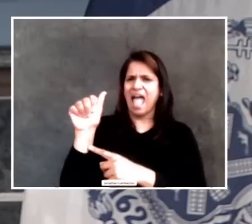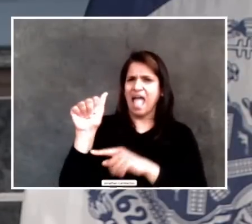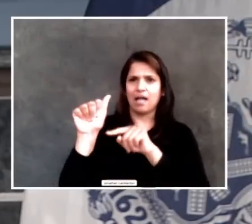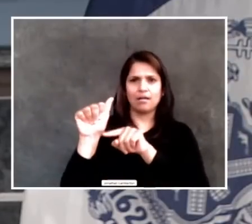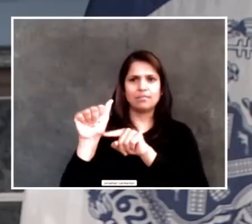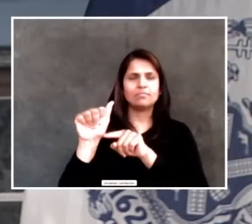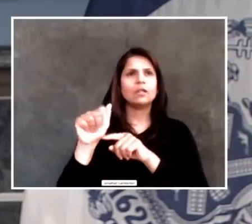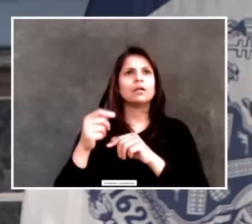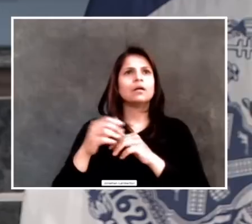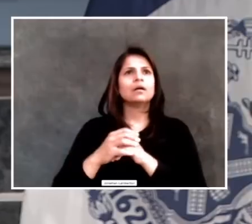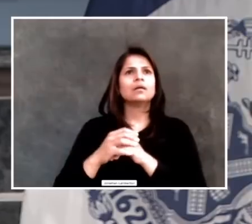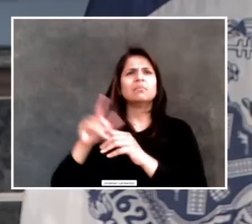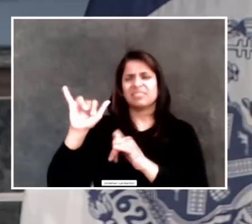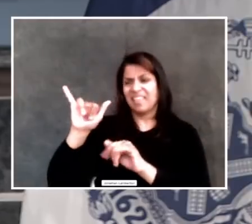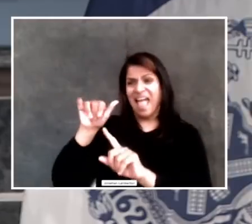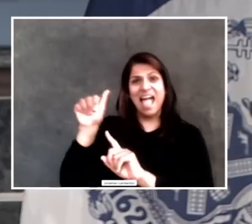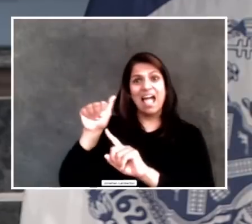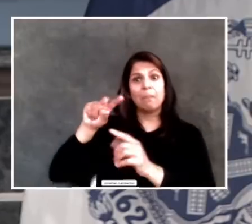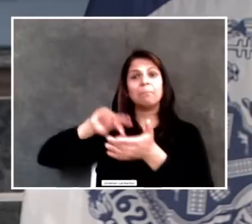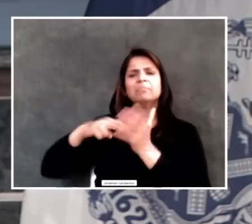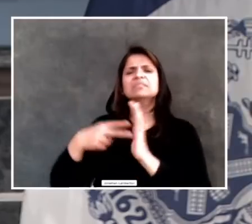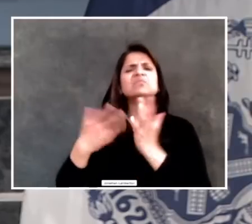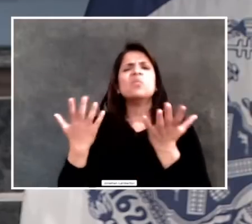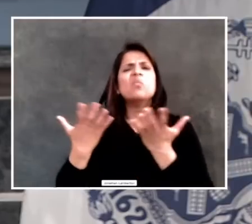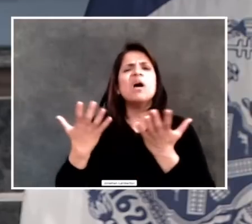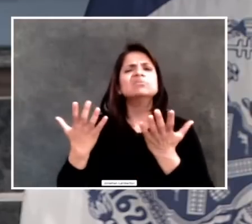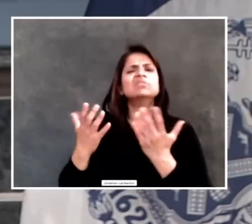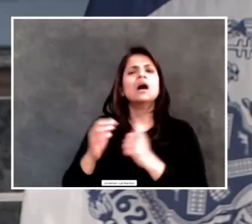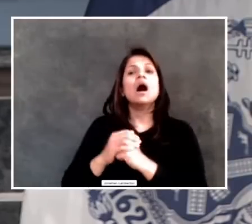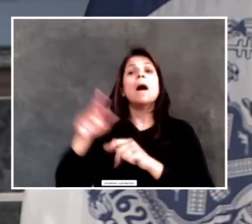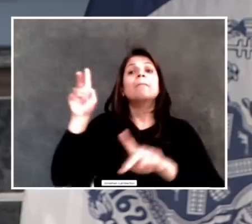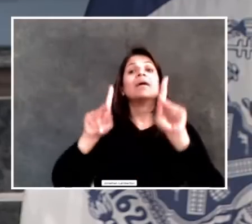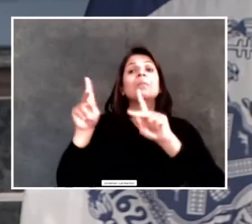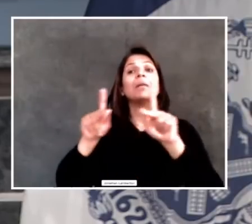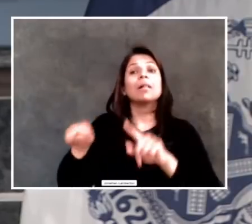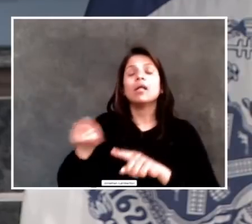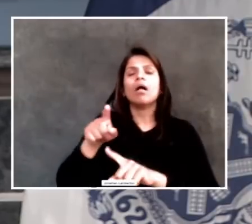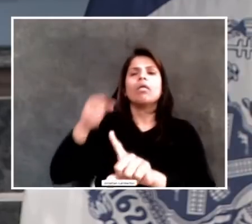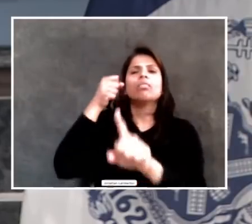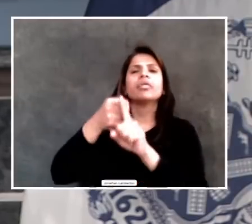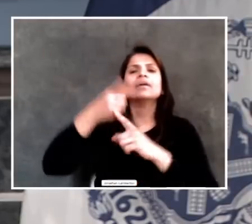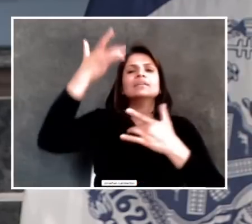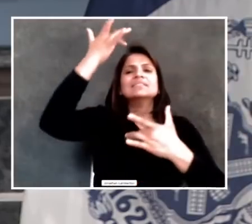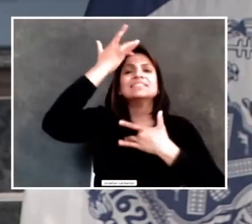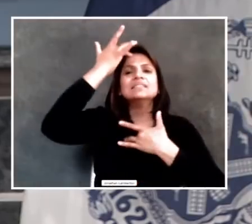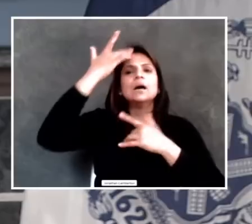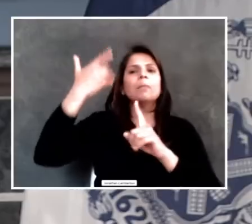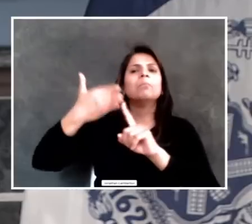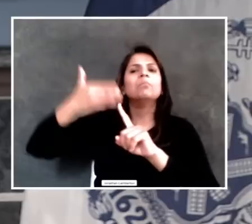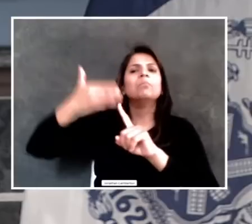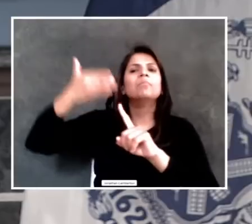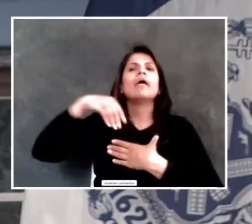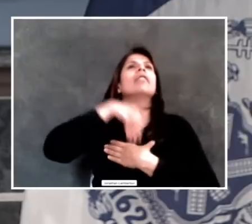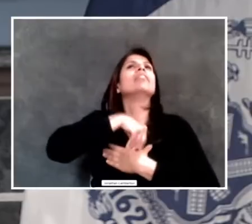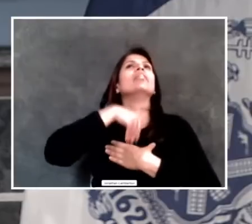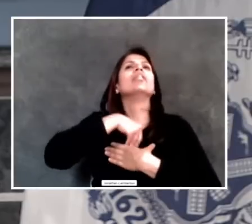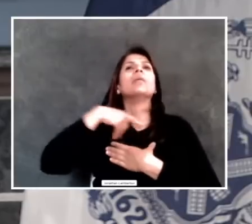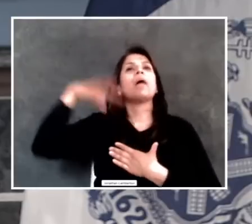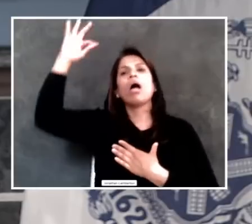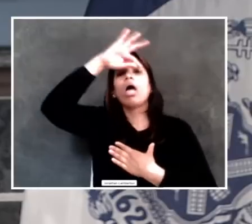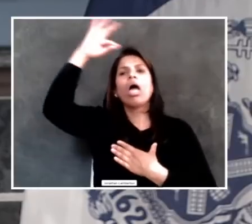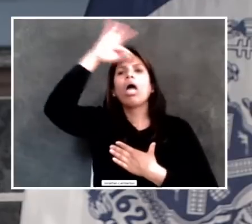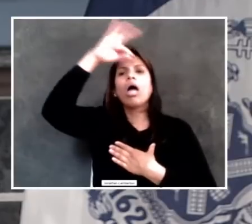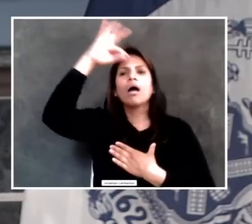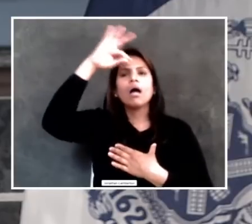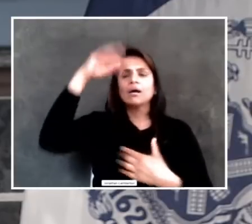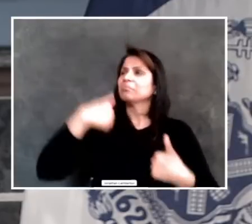on the pathway to being infected and being able to infect others, but it might not even show up on a test. So